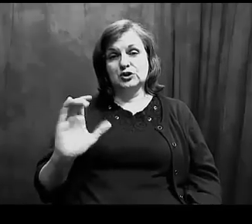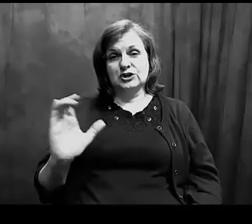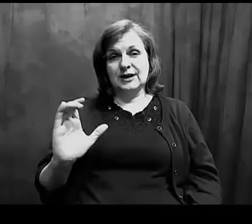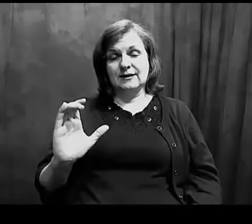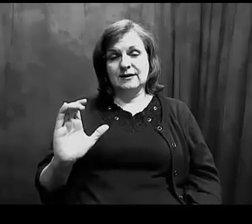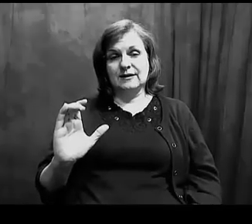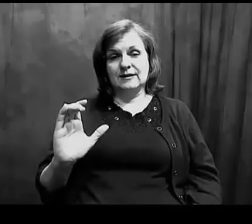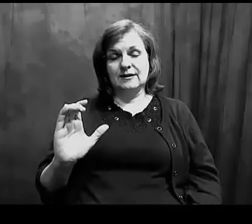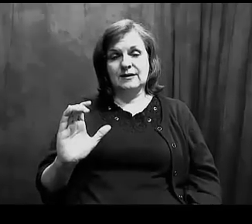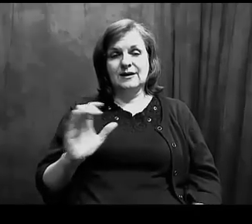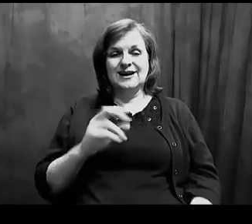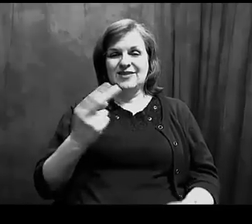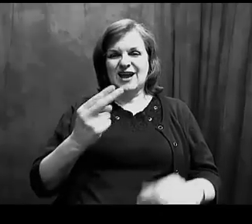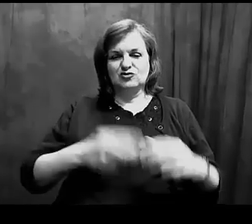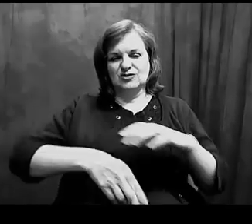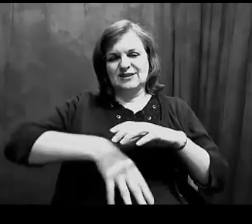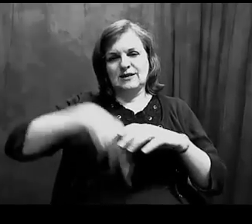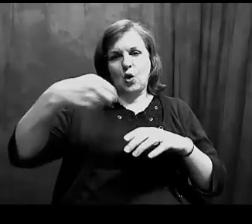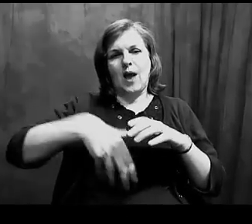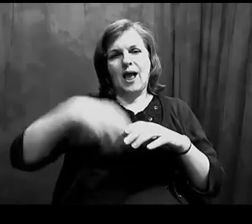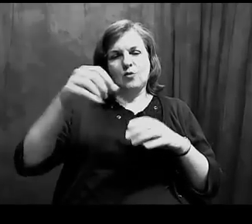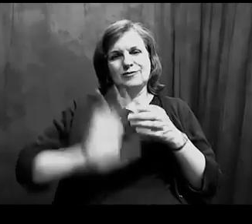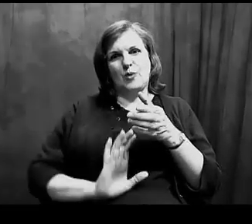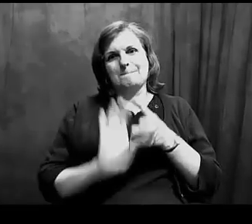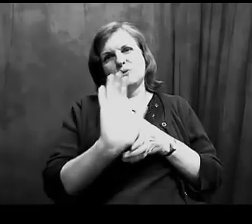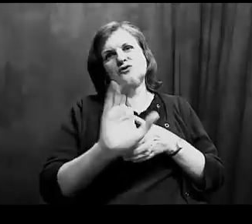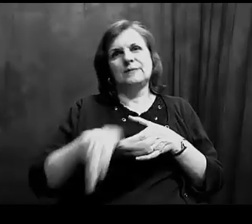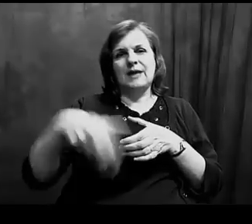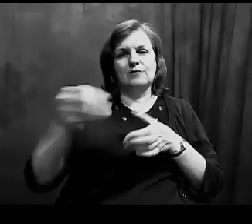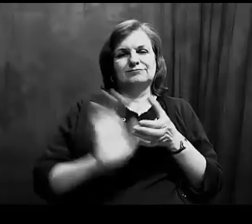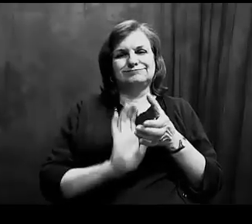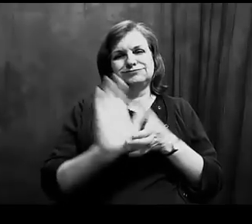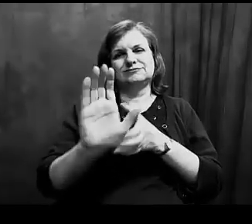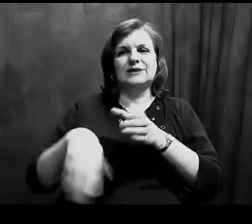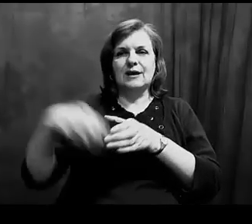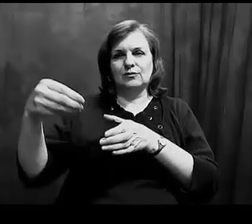electron transport chain, we pump out all these hydrogens